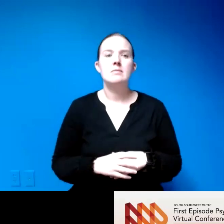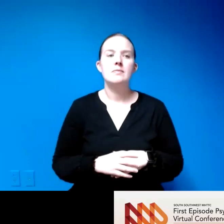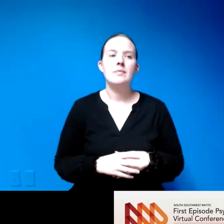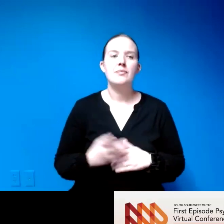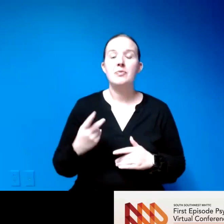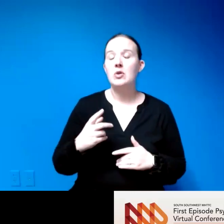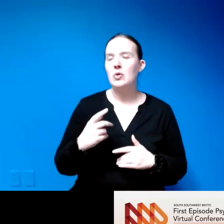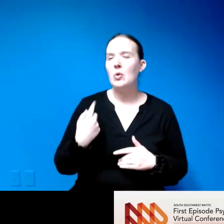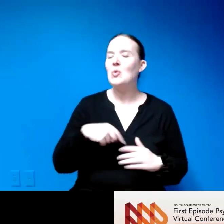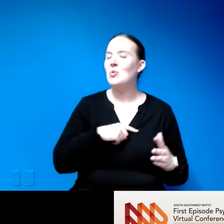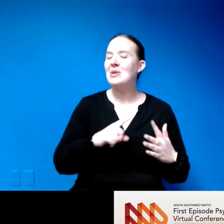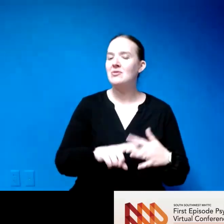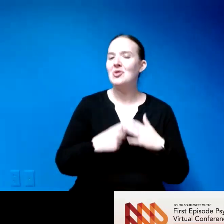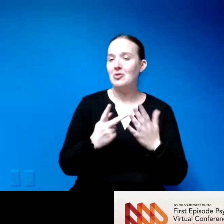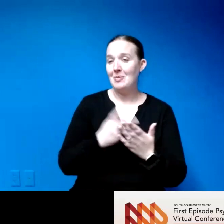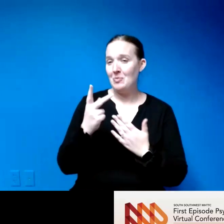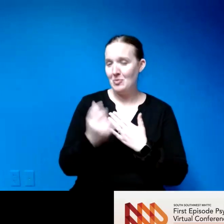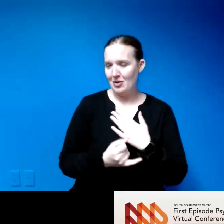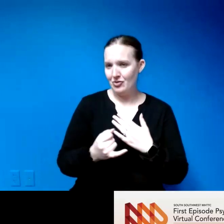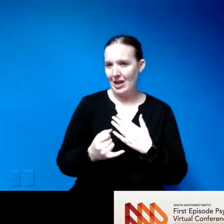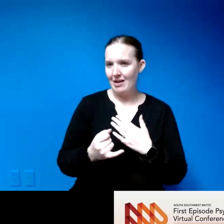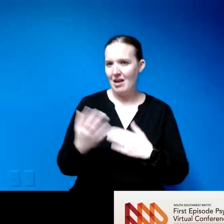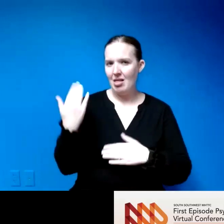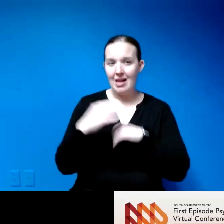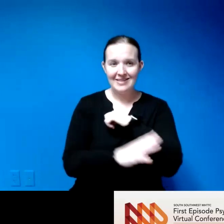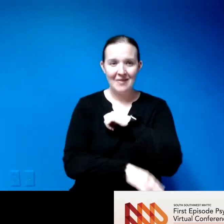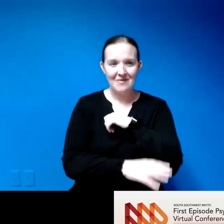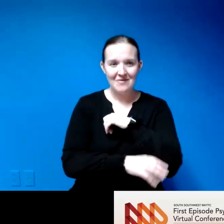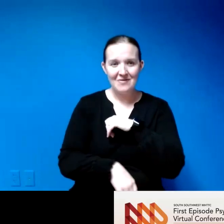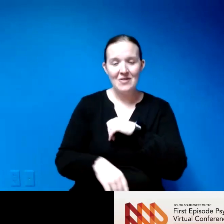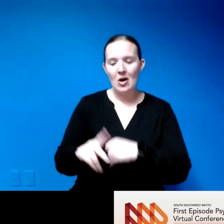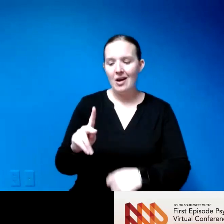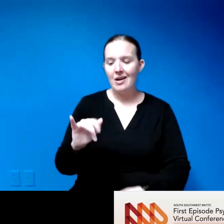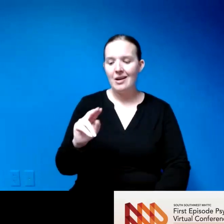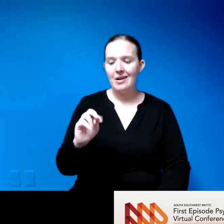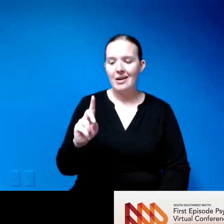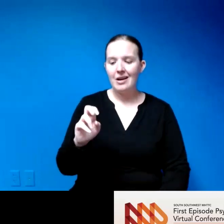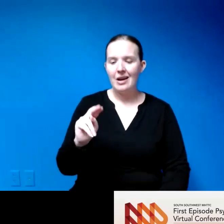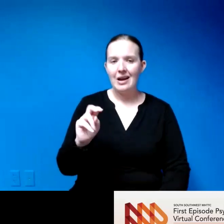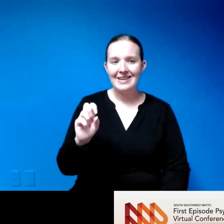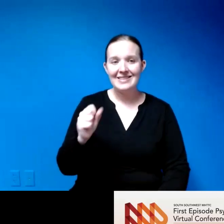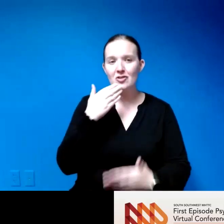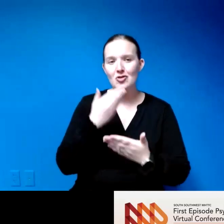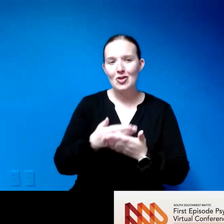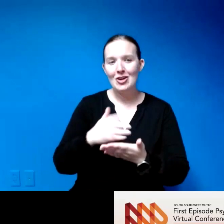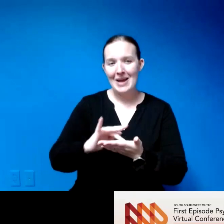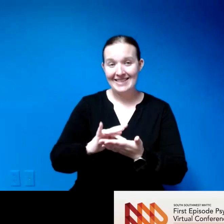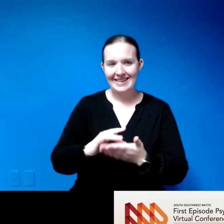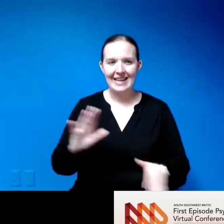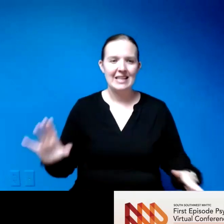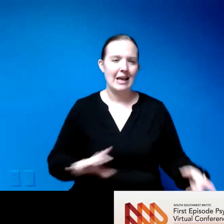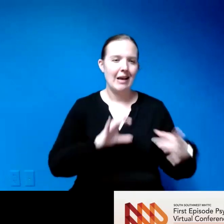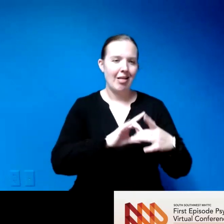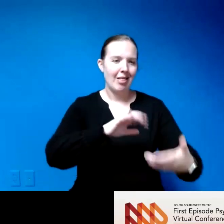a project last fall. It's called Kindness is Good Medicine, which is a collaboration with